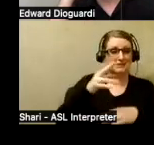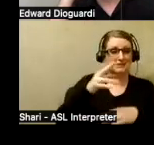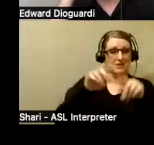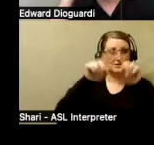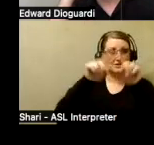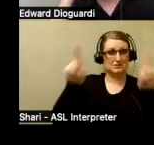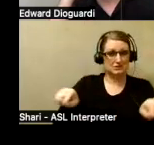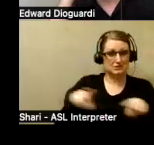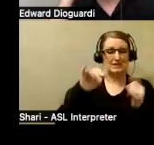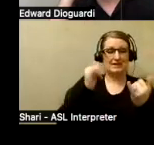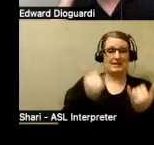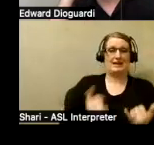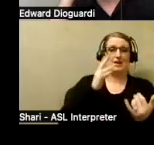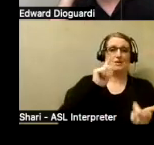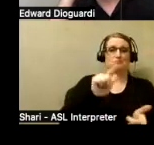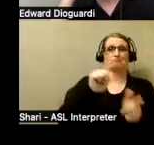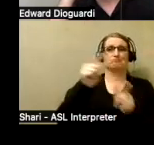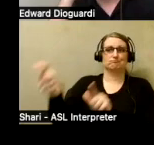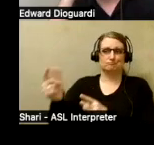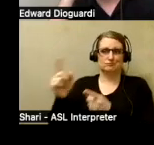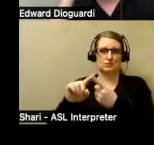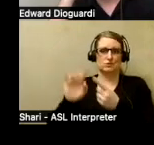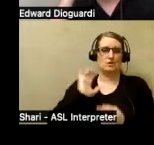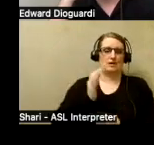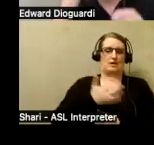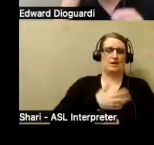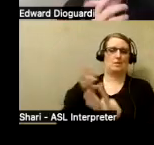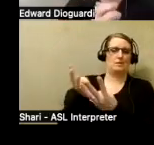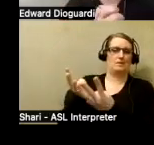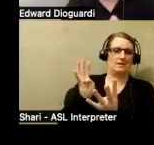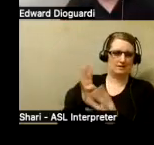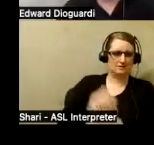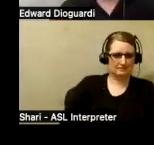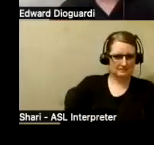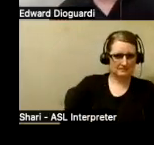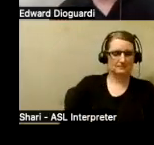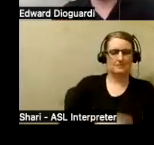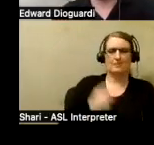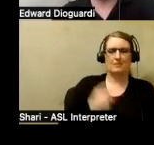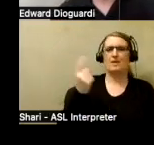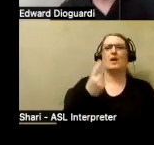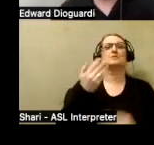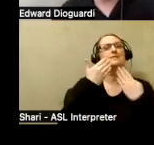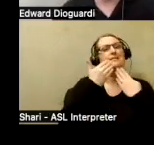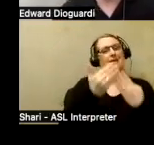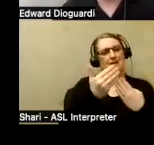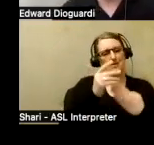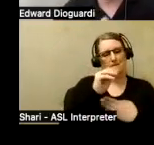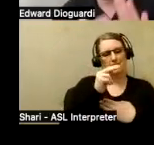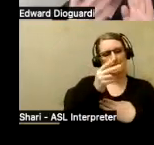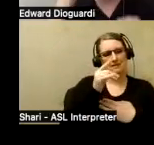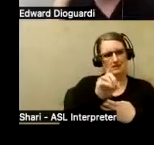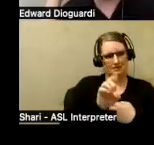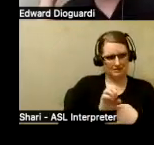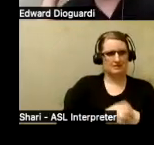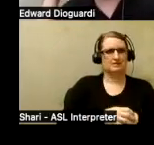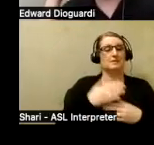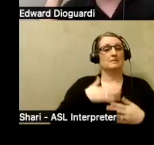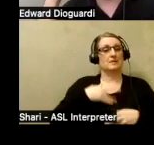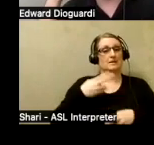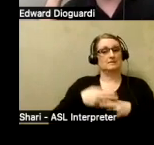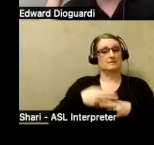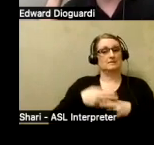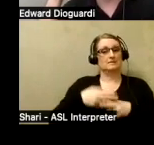it over to you and to our panelists. Always. Thank you, Matilda. Appreciate it. Once again, my name is